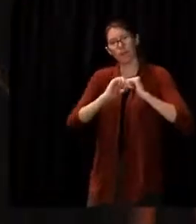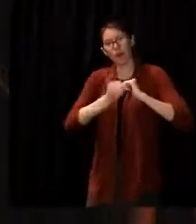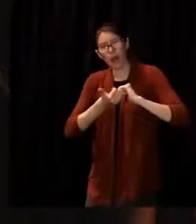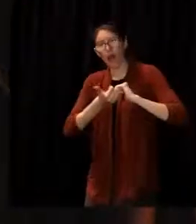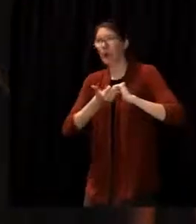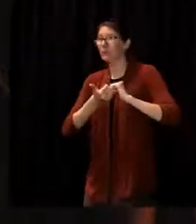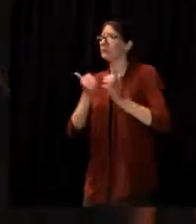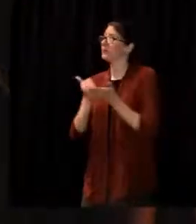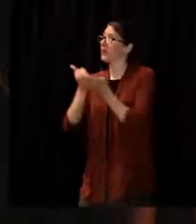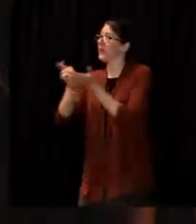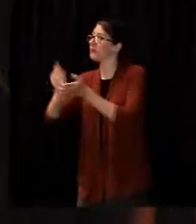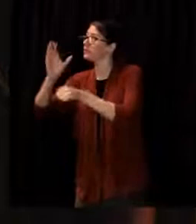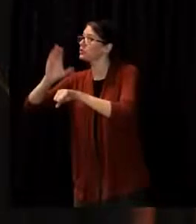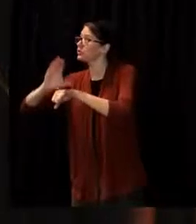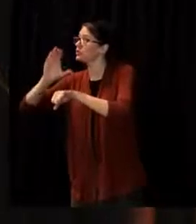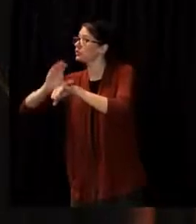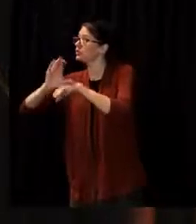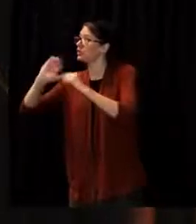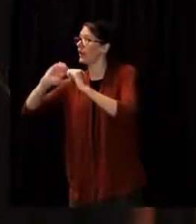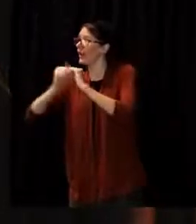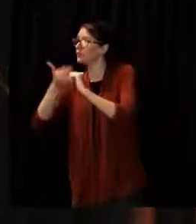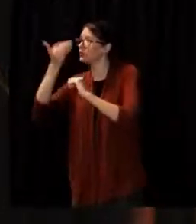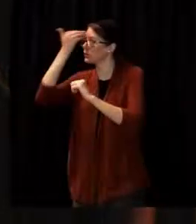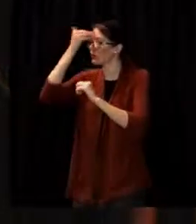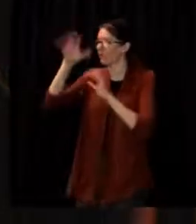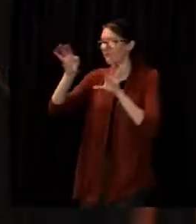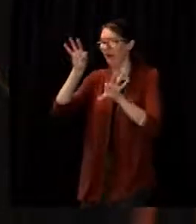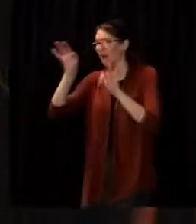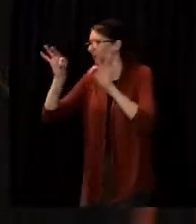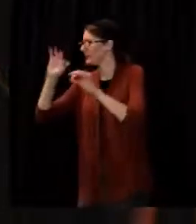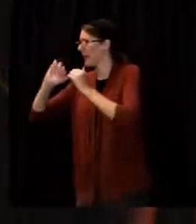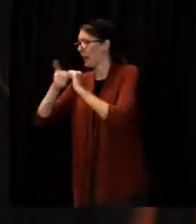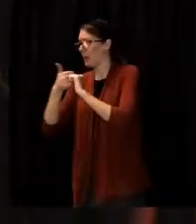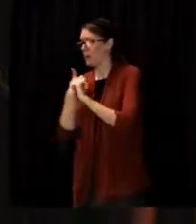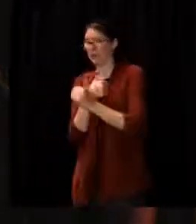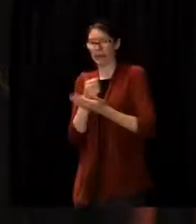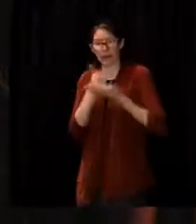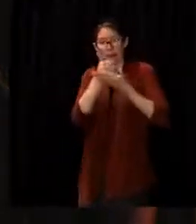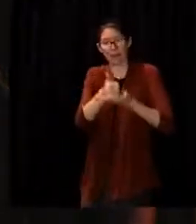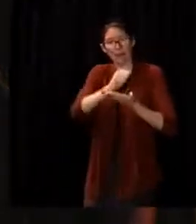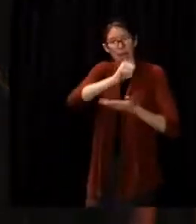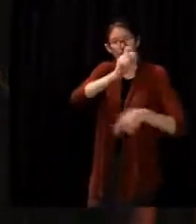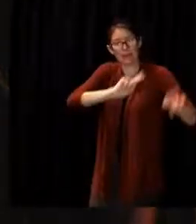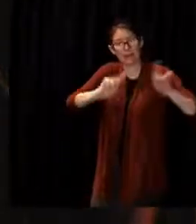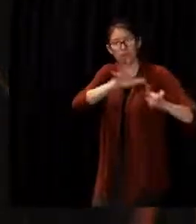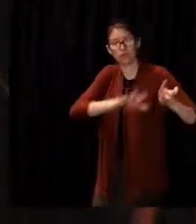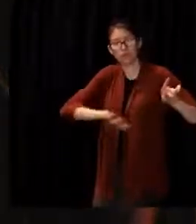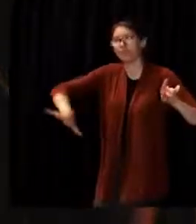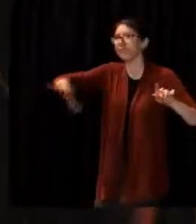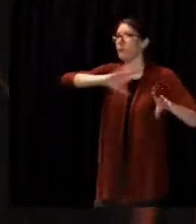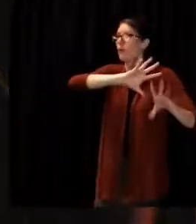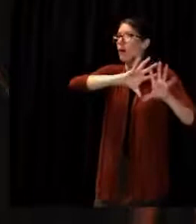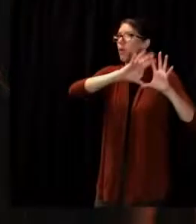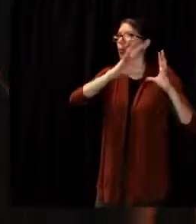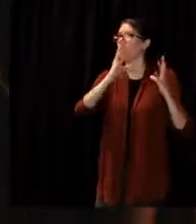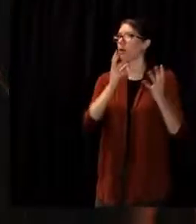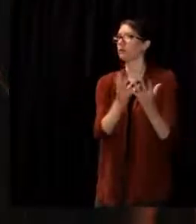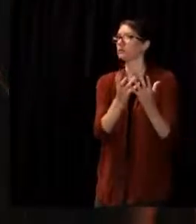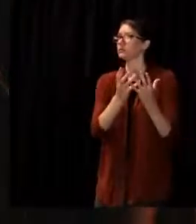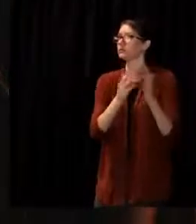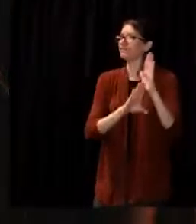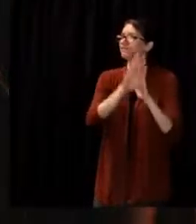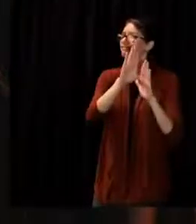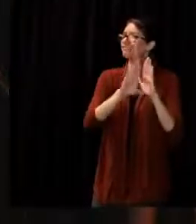and to support and to aid and to look and to find ways in which we can help other people across the world build up